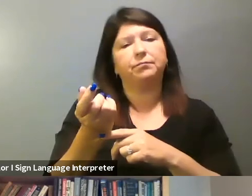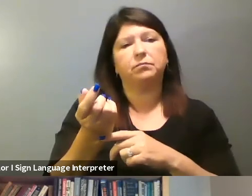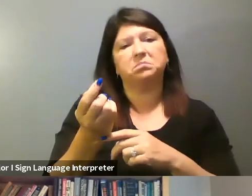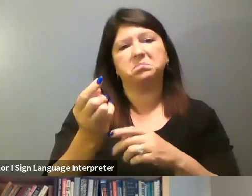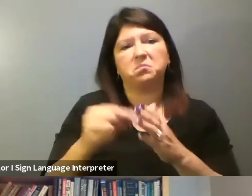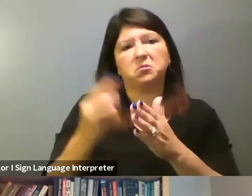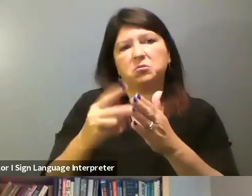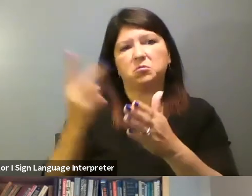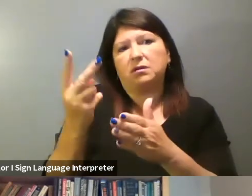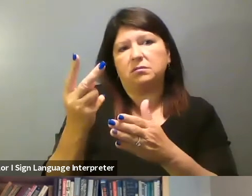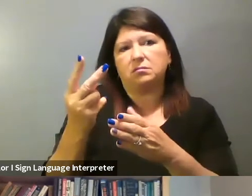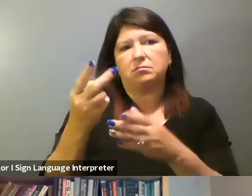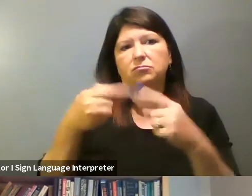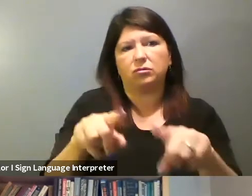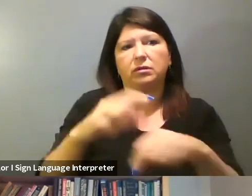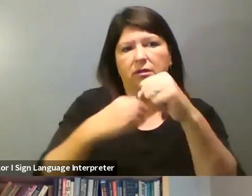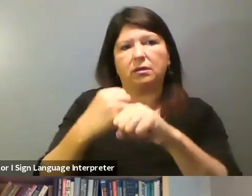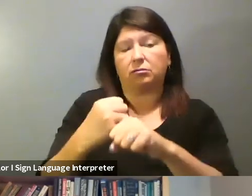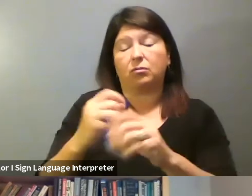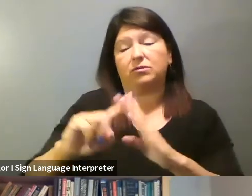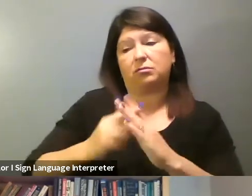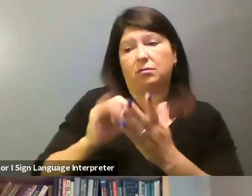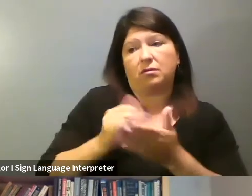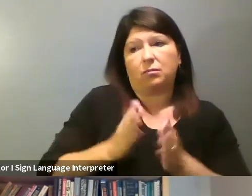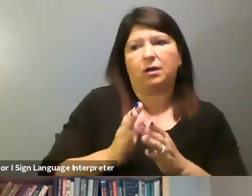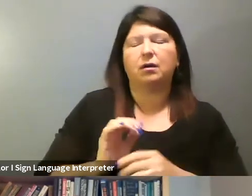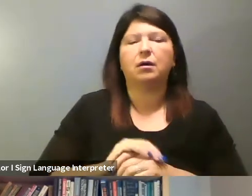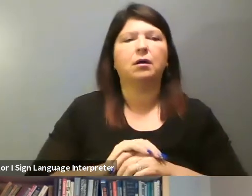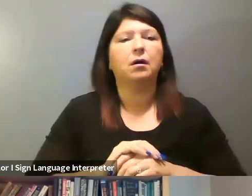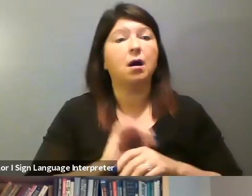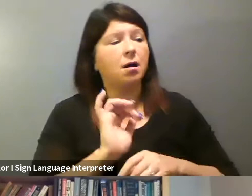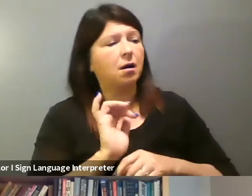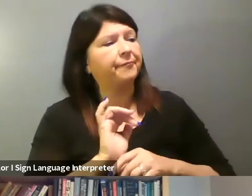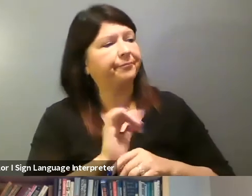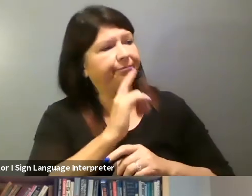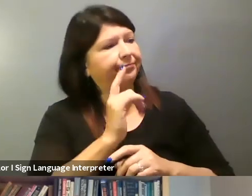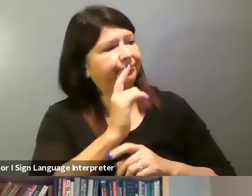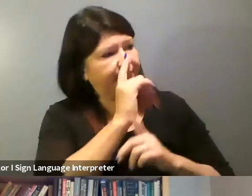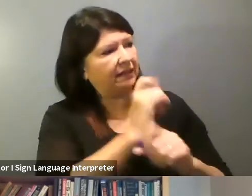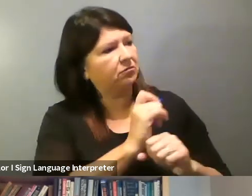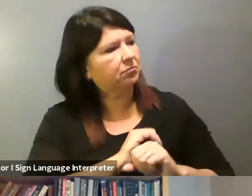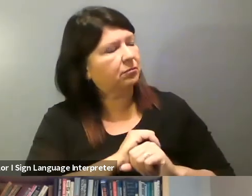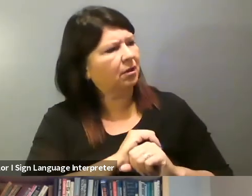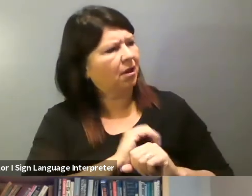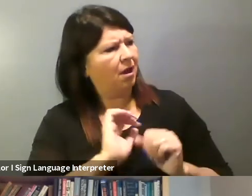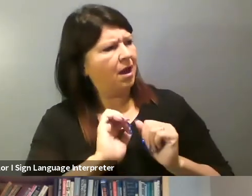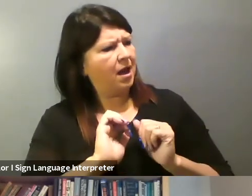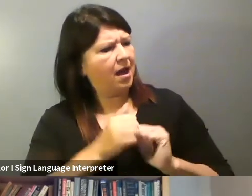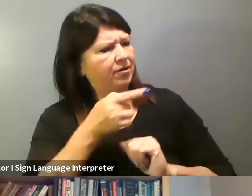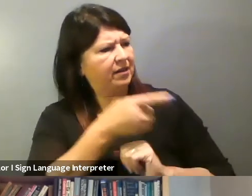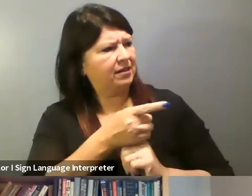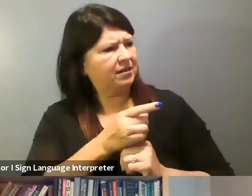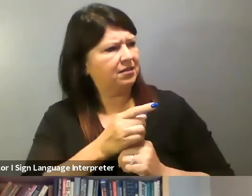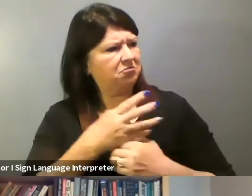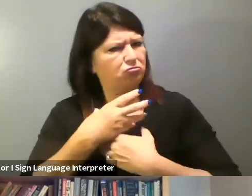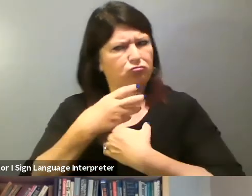that's sort of how it started. Interesting. So how did you gain his trust? How did he doesn't know you and you